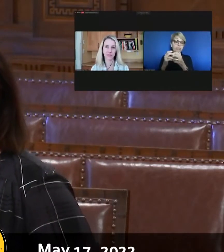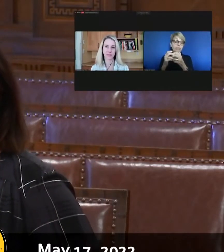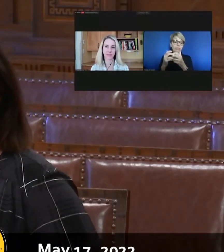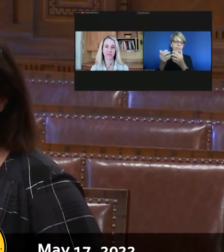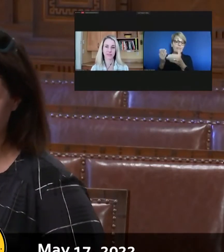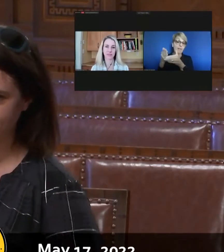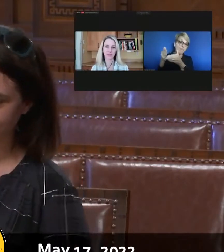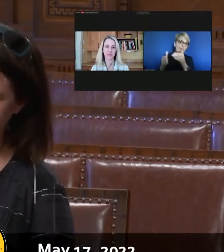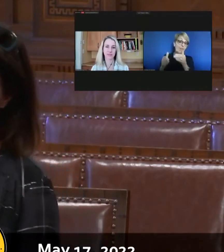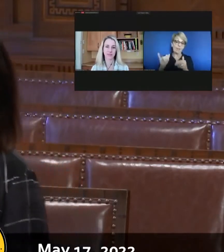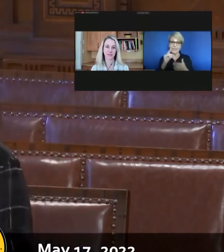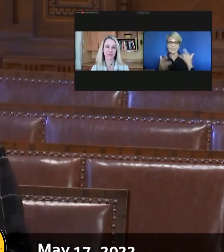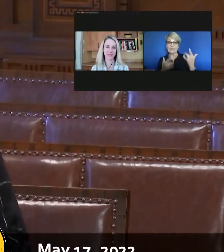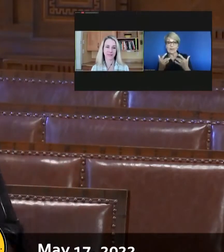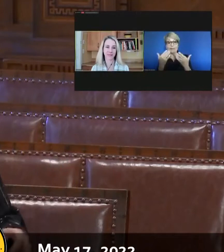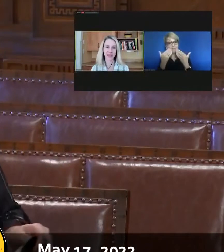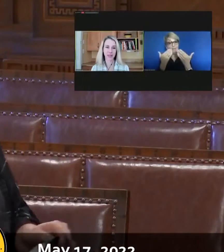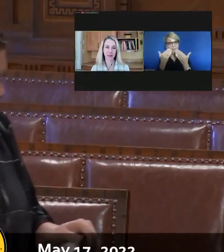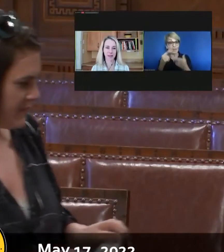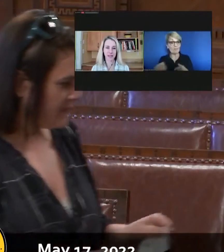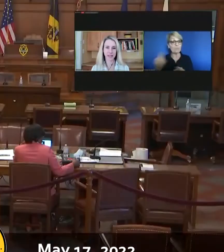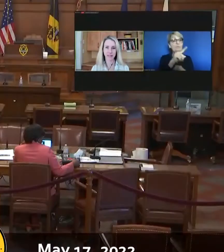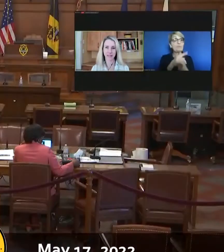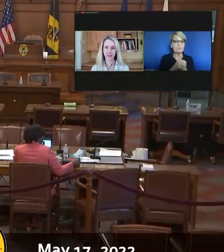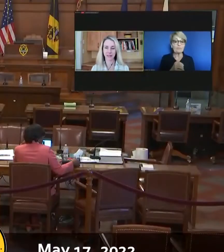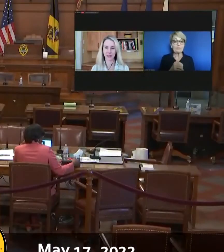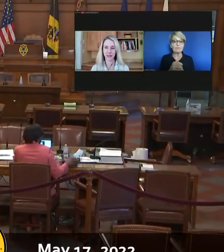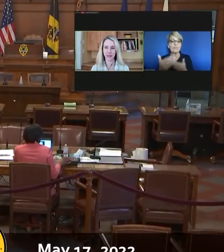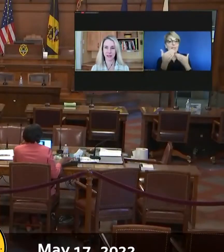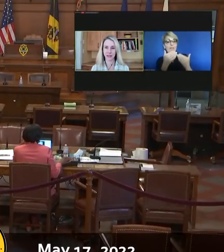everyone. Thank you, Marley.